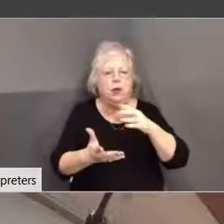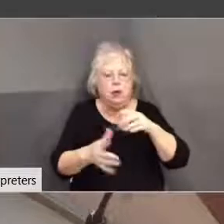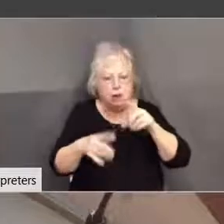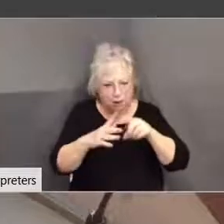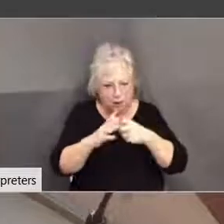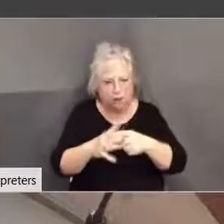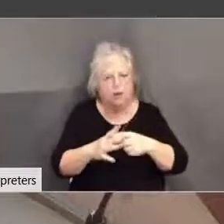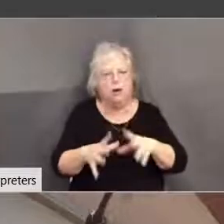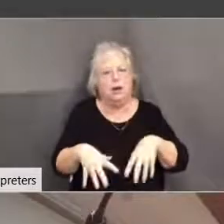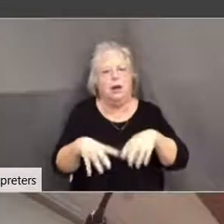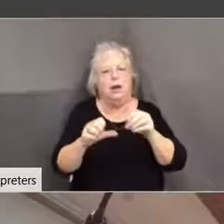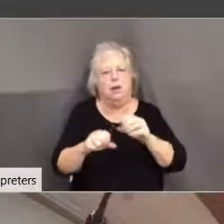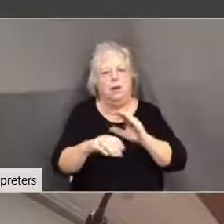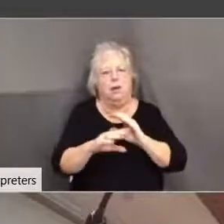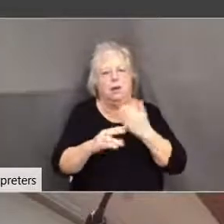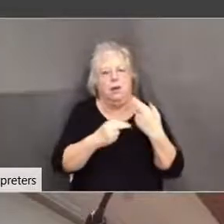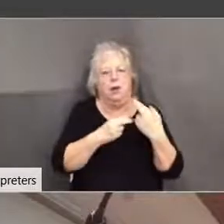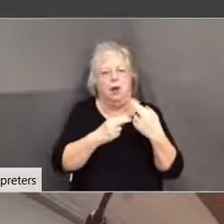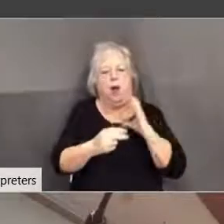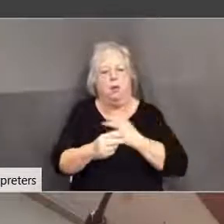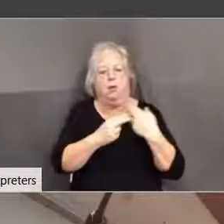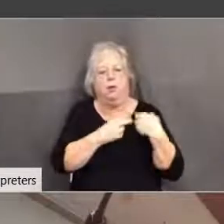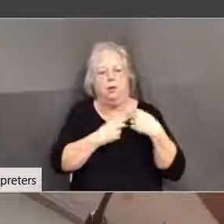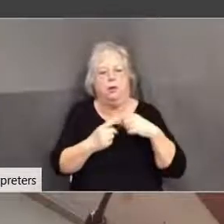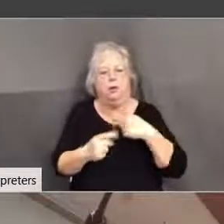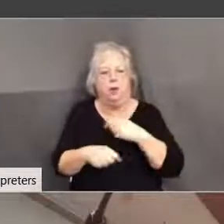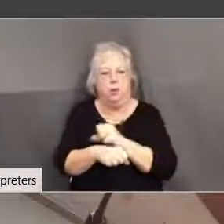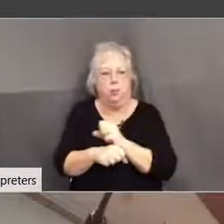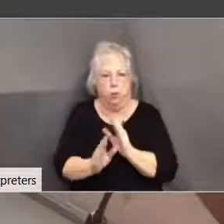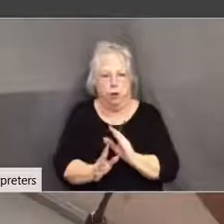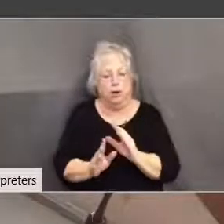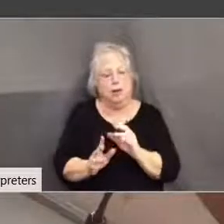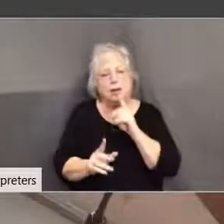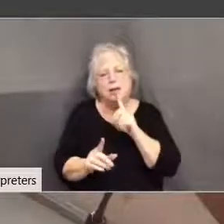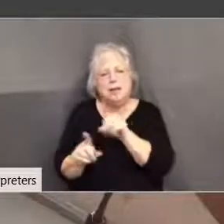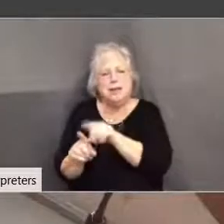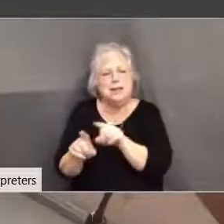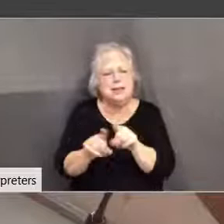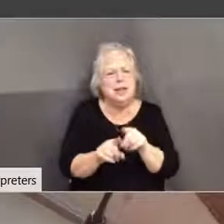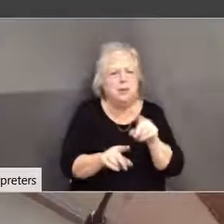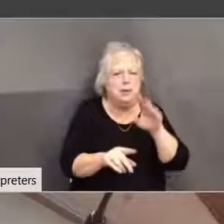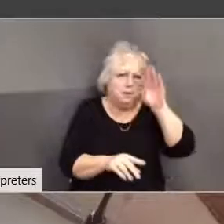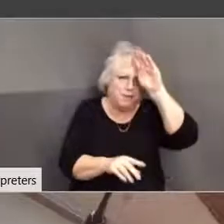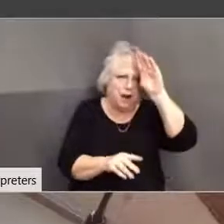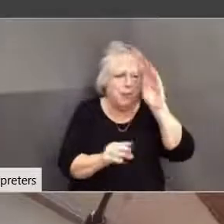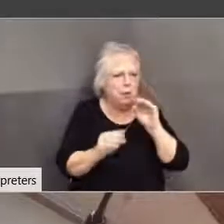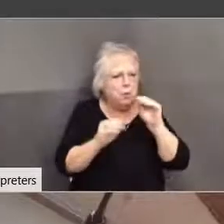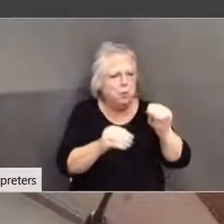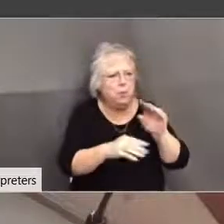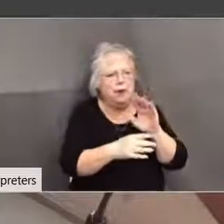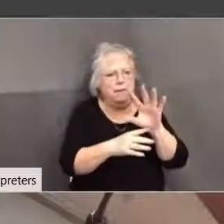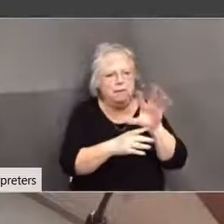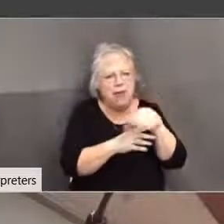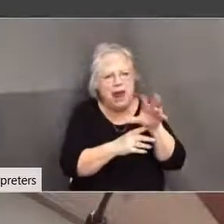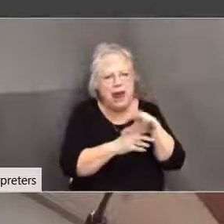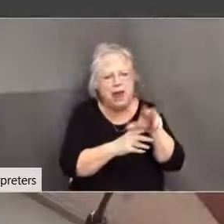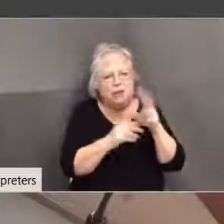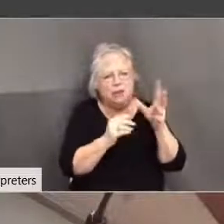firemen. We put in fans in all the places to get rid of all the exhaust and everything to take care of the health of the